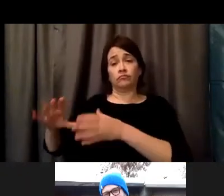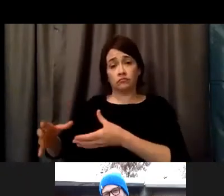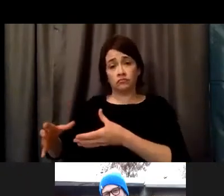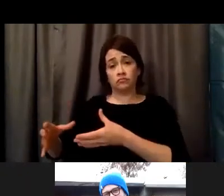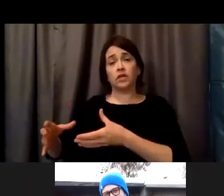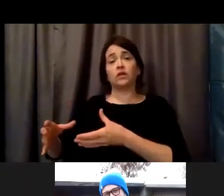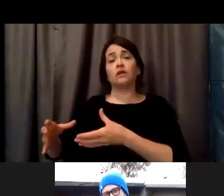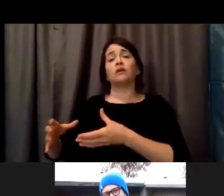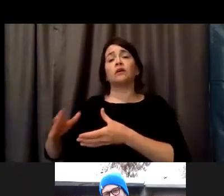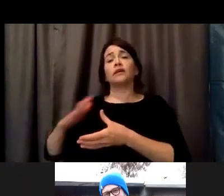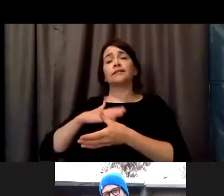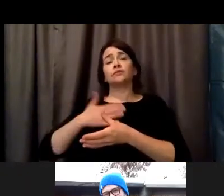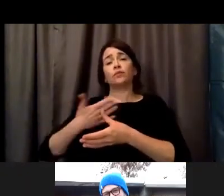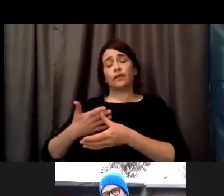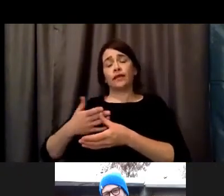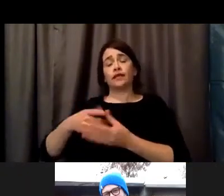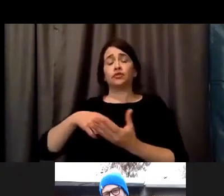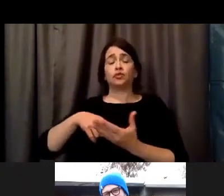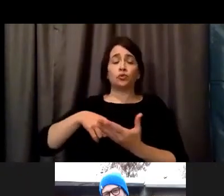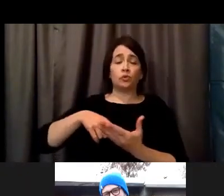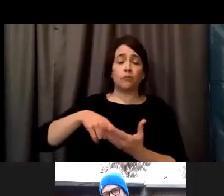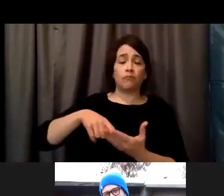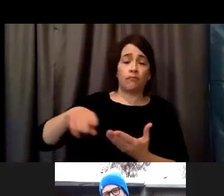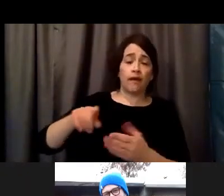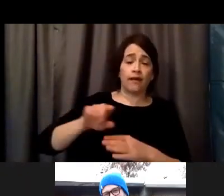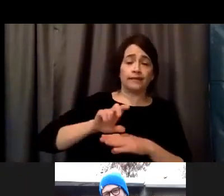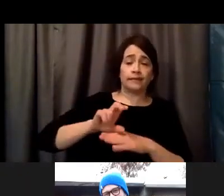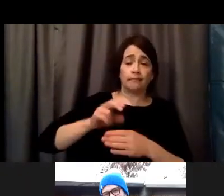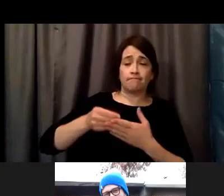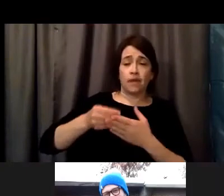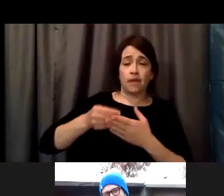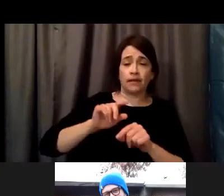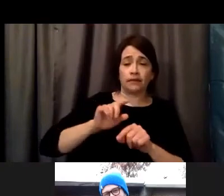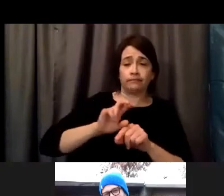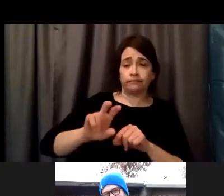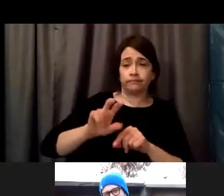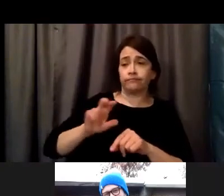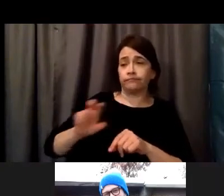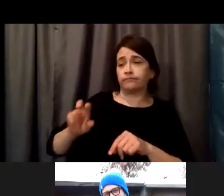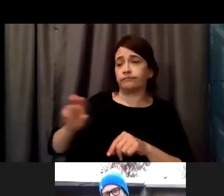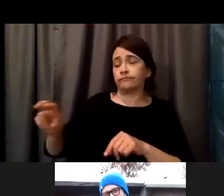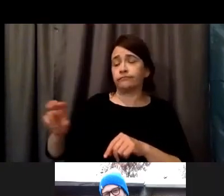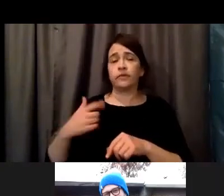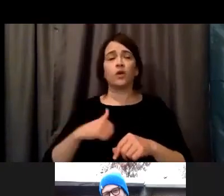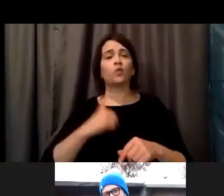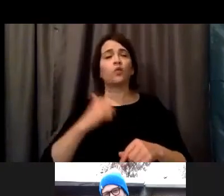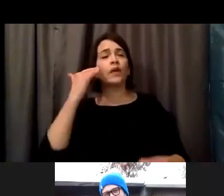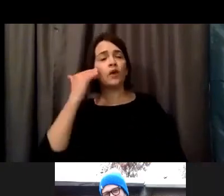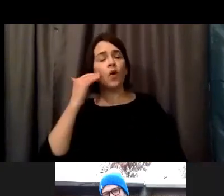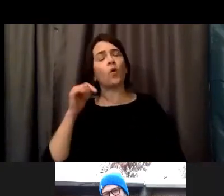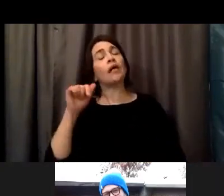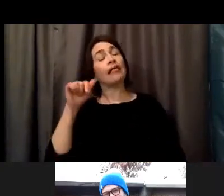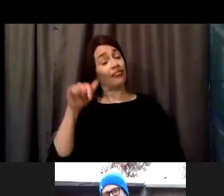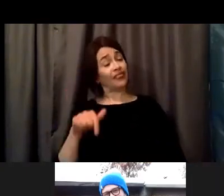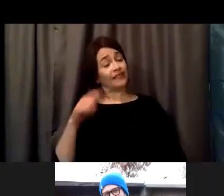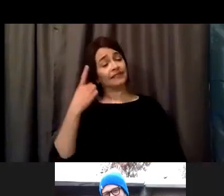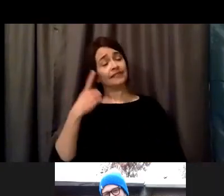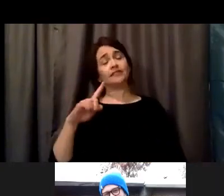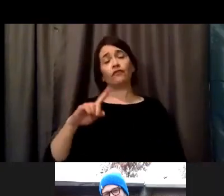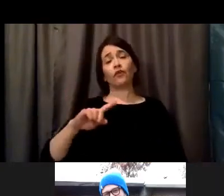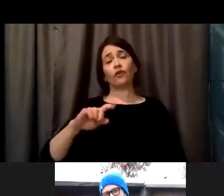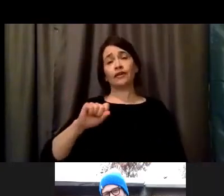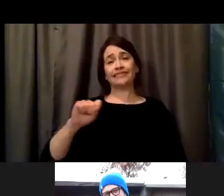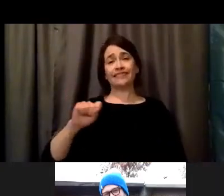event of Southeast Asians, then we kind of come prepared, knowing that, hey, this is an event for Southeast Asians. But if you were to do an